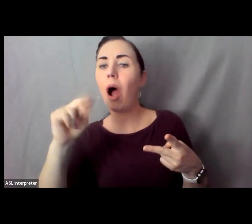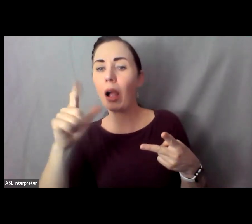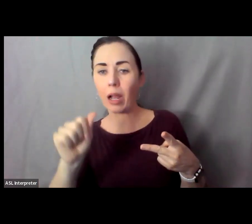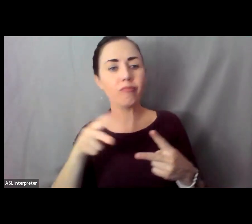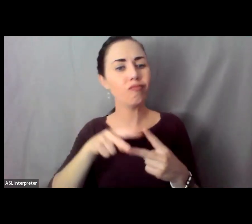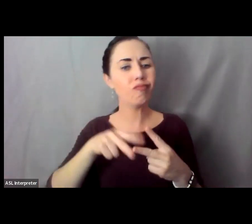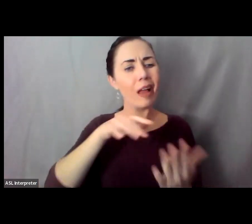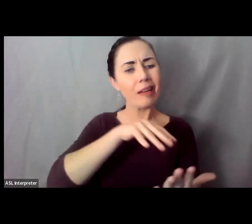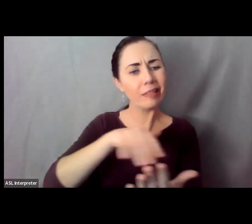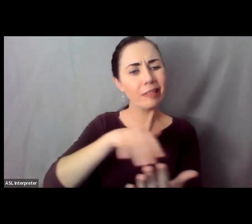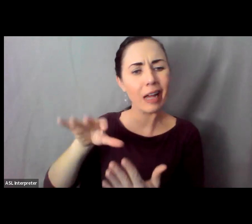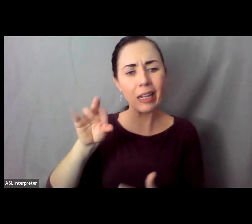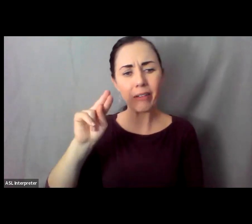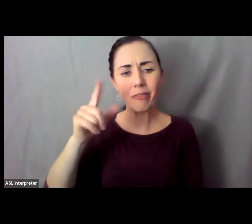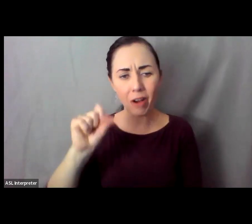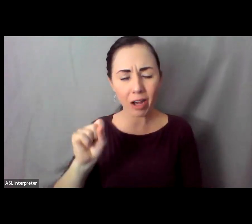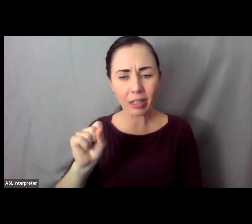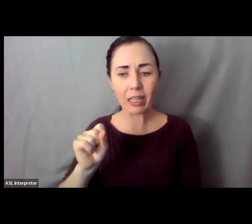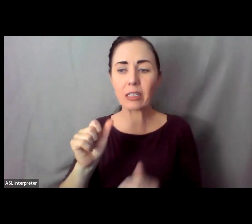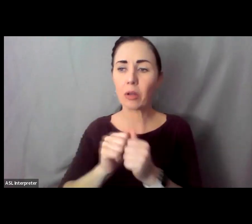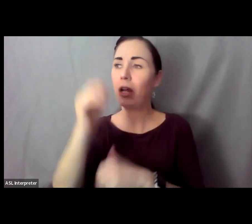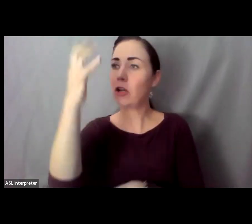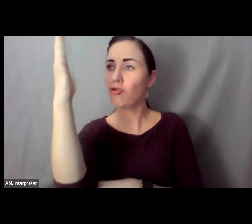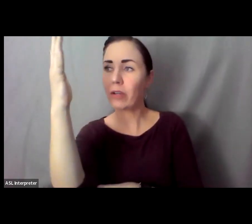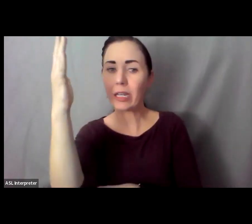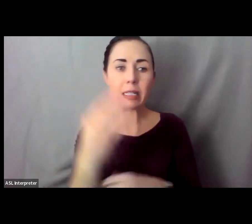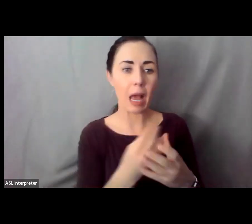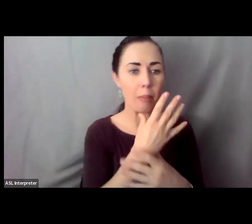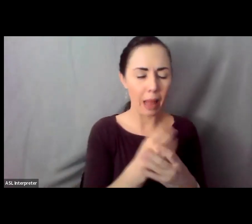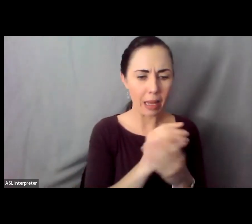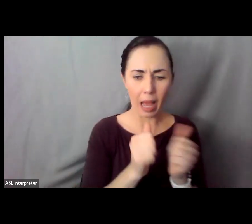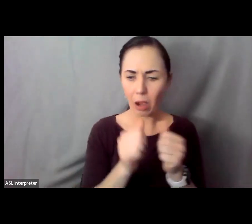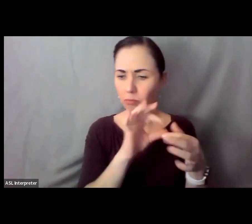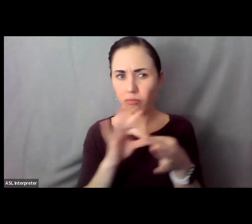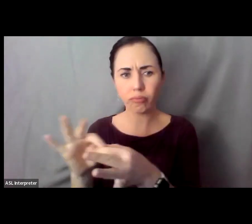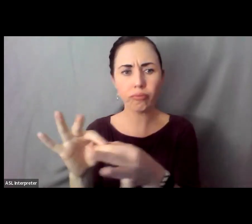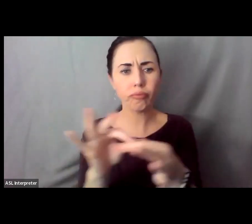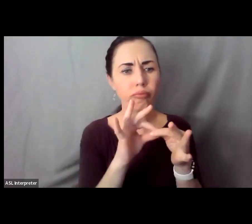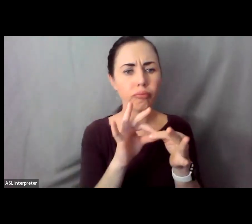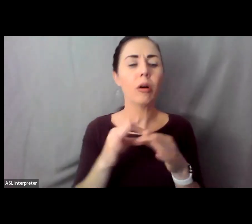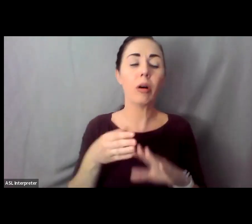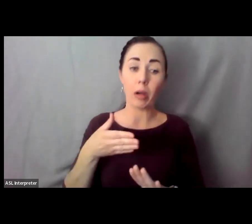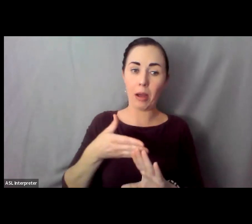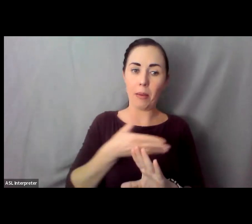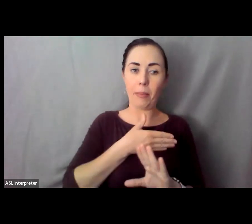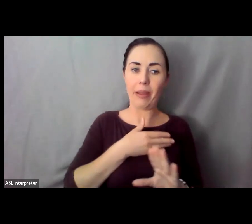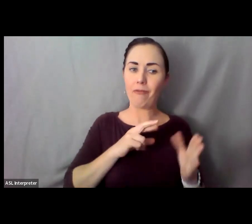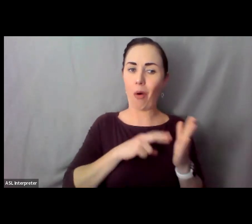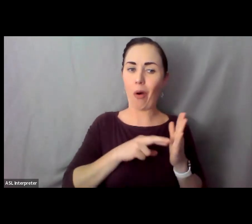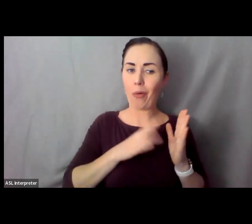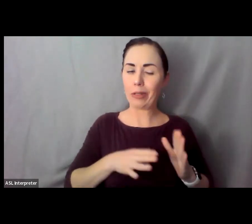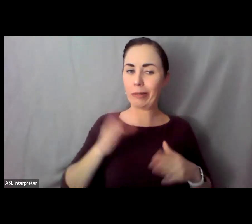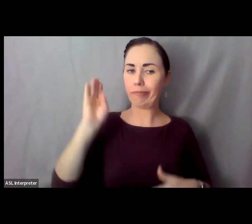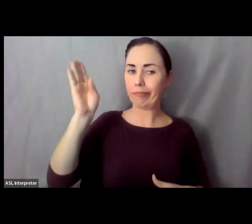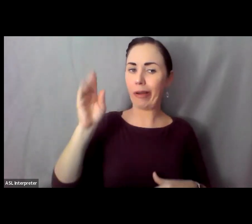the relationship between fungus, trees, and plants. Now, before we get to our researchers, we need to actually get